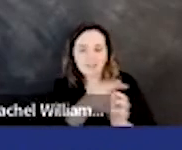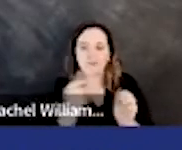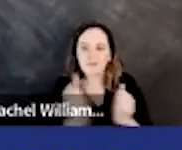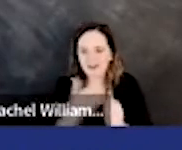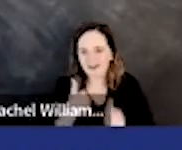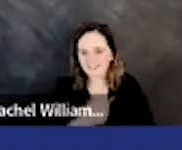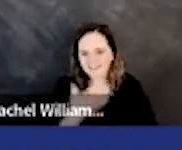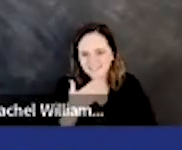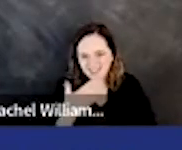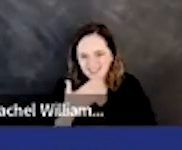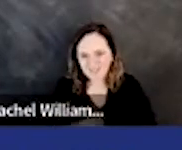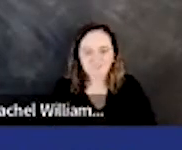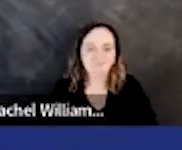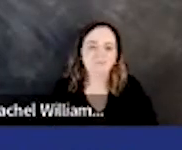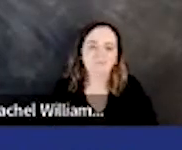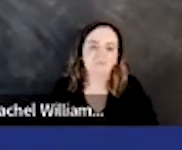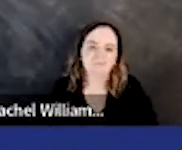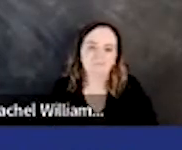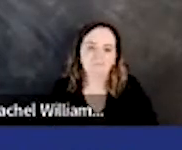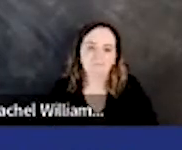Samuel.